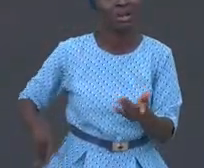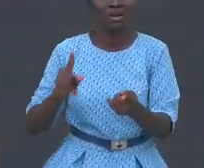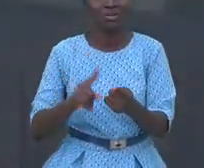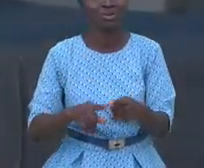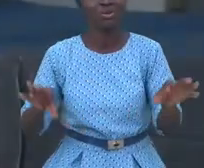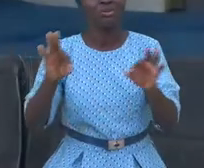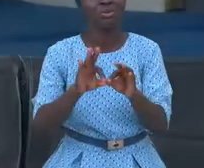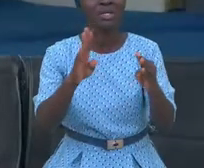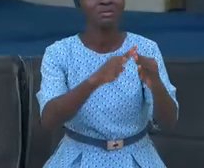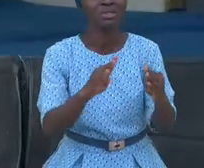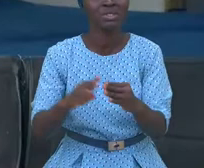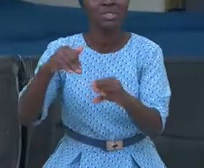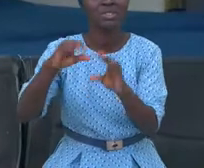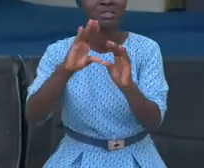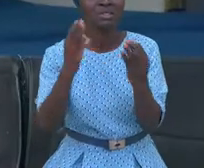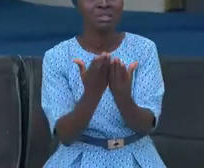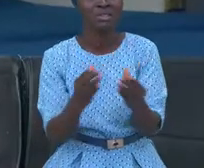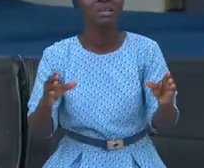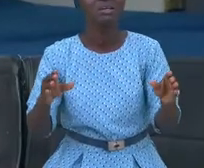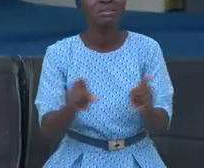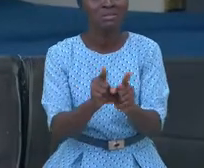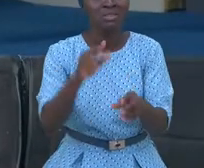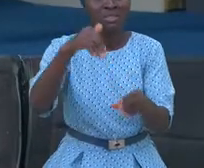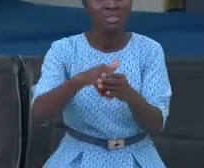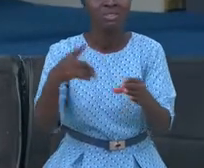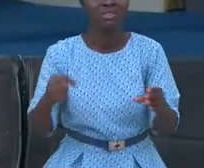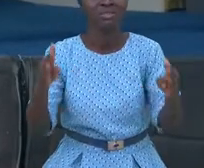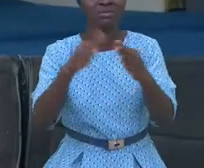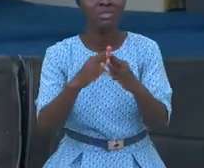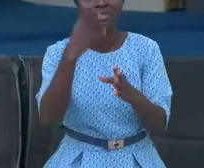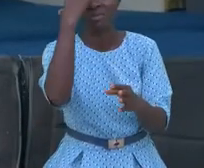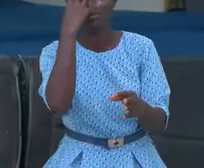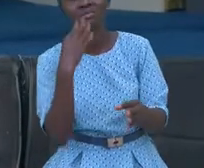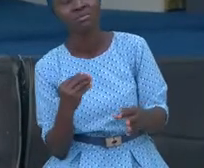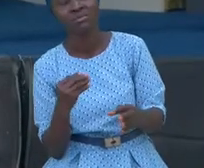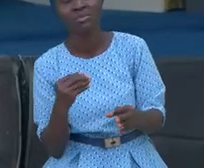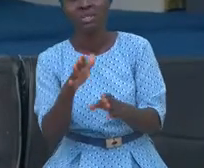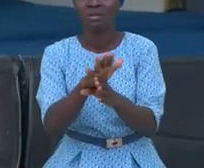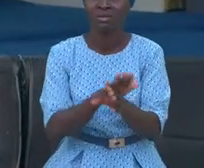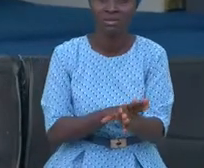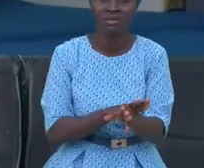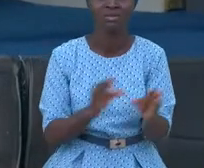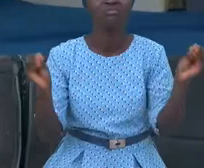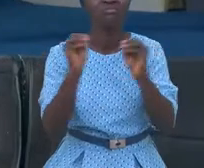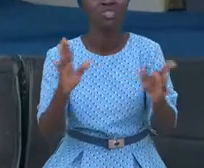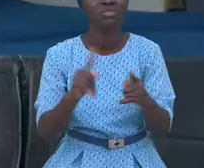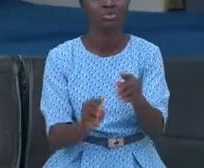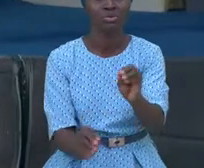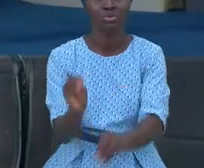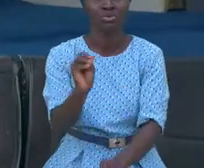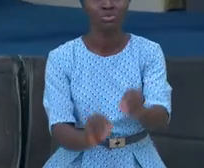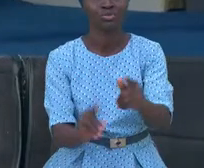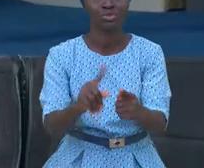the meeting, he'll be sleeping and dozing. He has nothing to contribute again. He